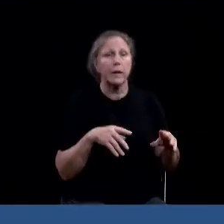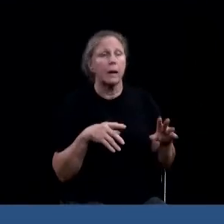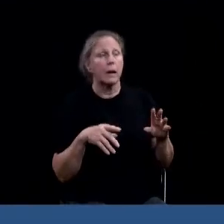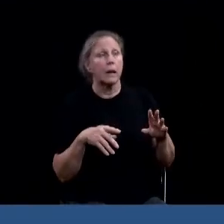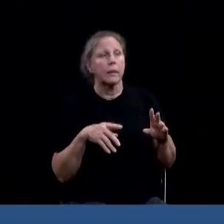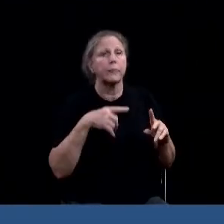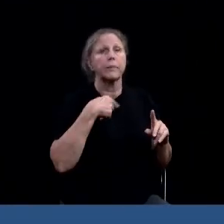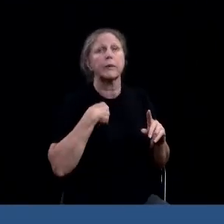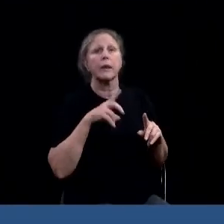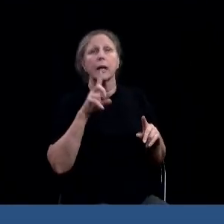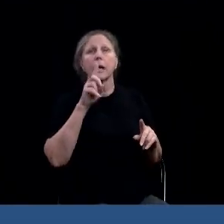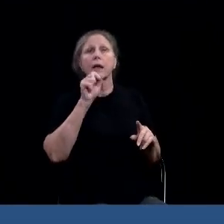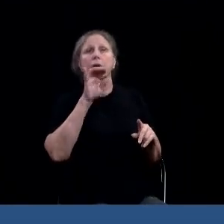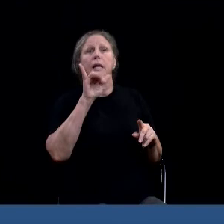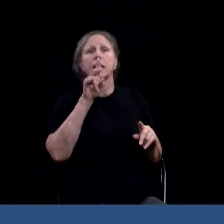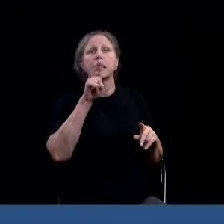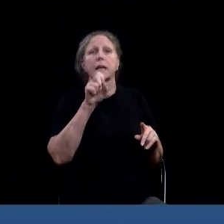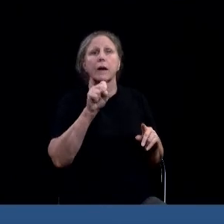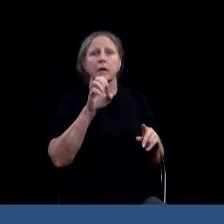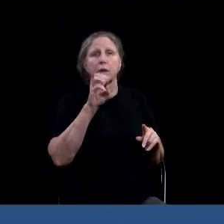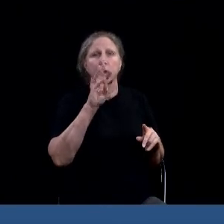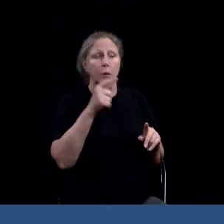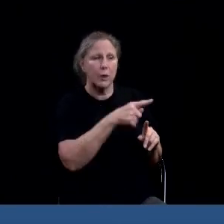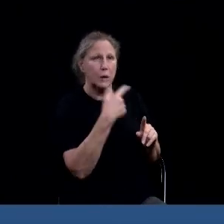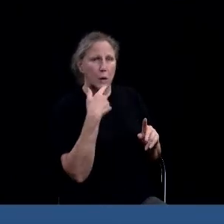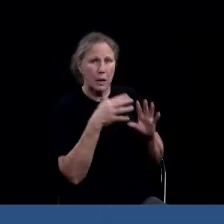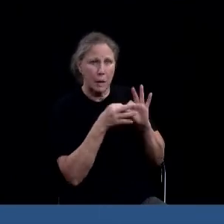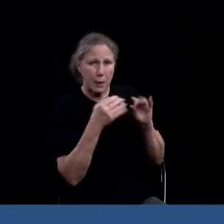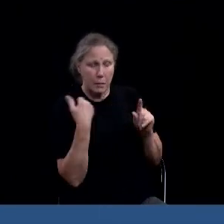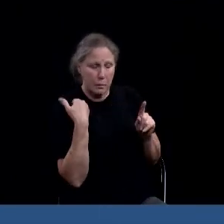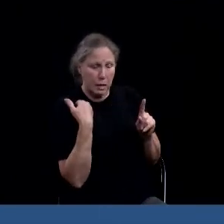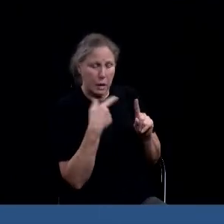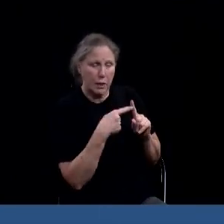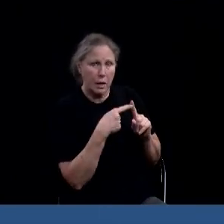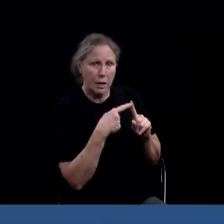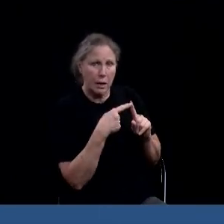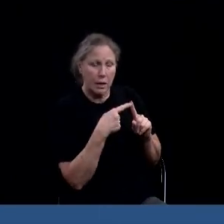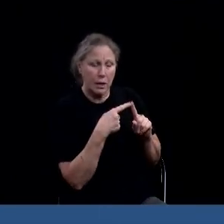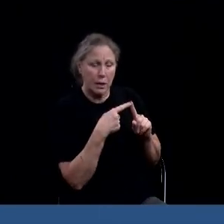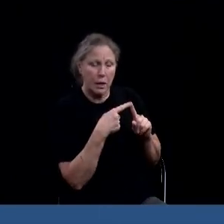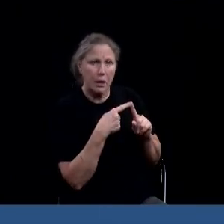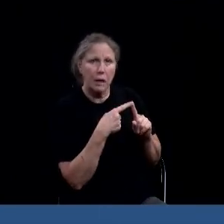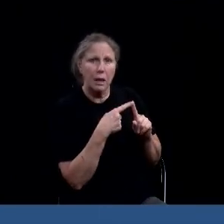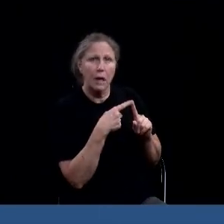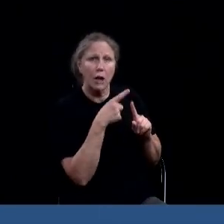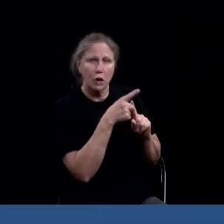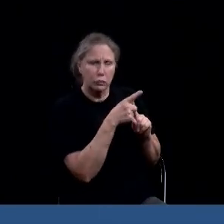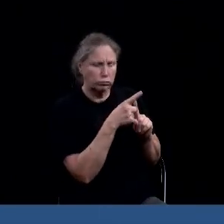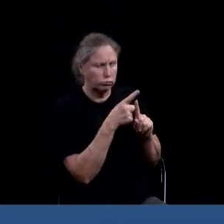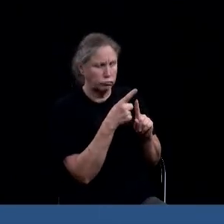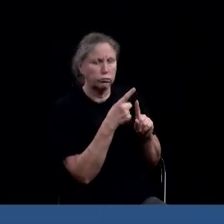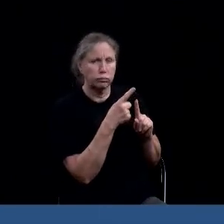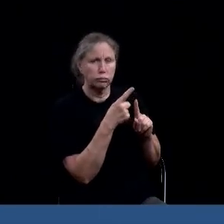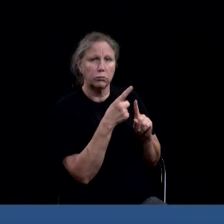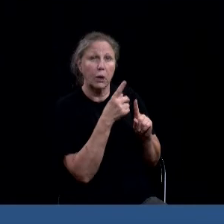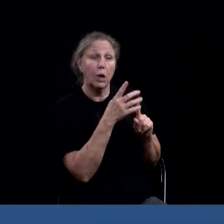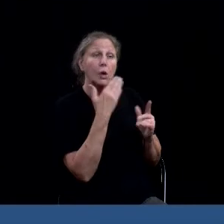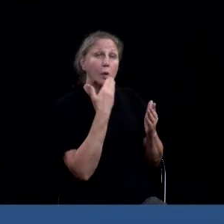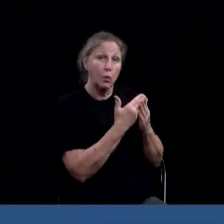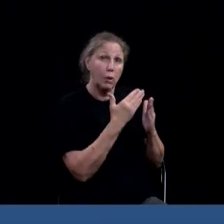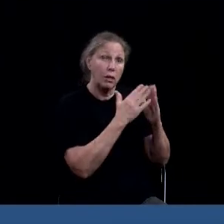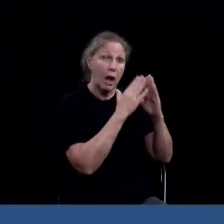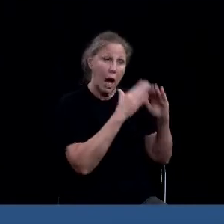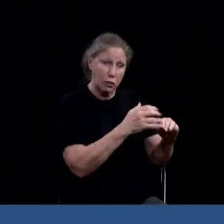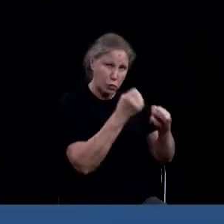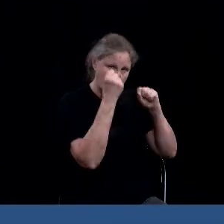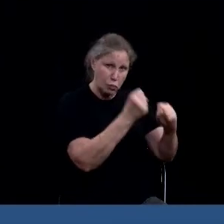something earlier about, being a firm believer in the quality of housing you have, dictating quality of life and the